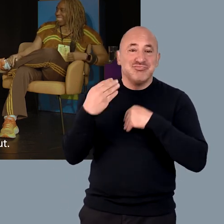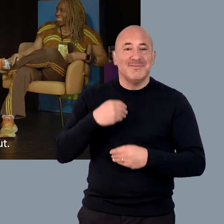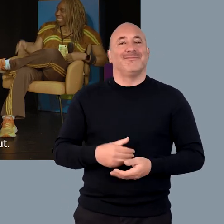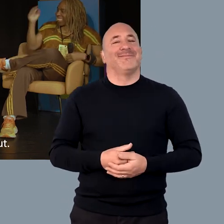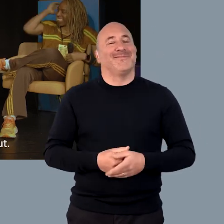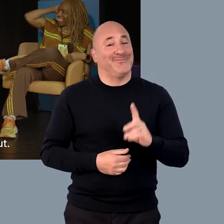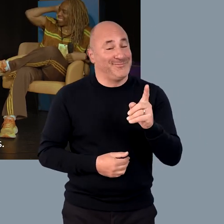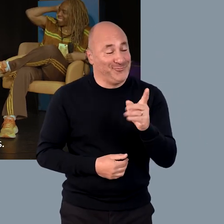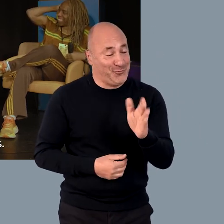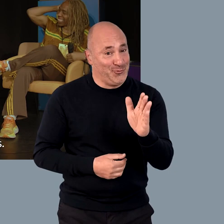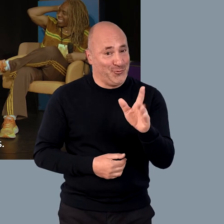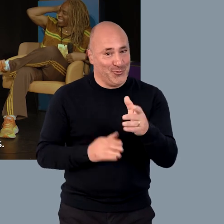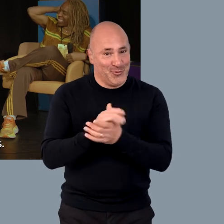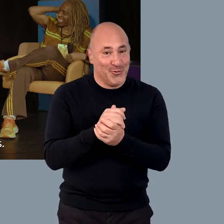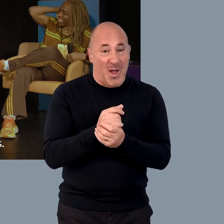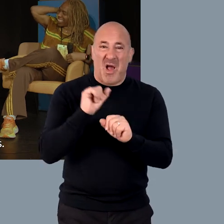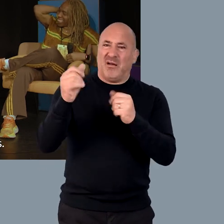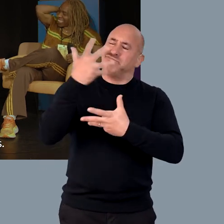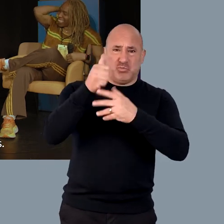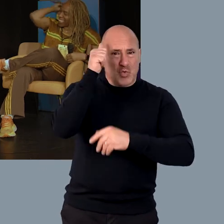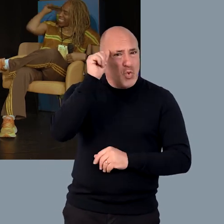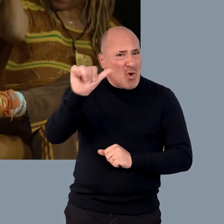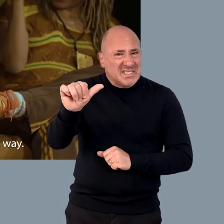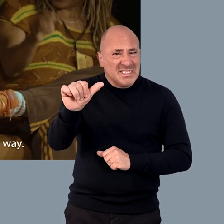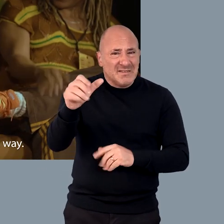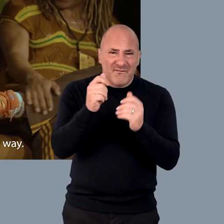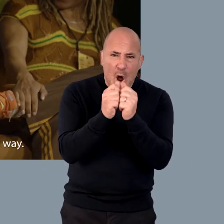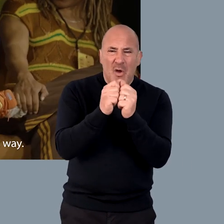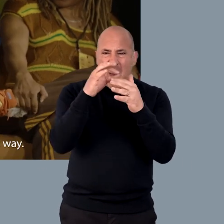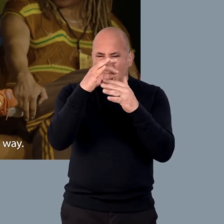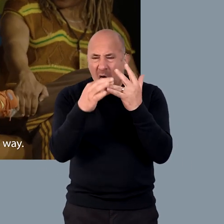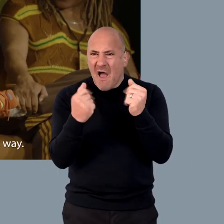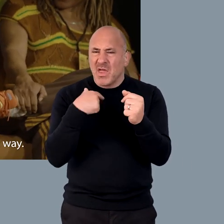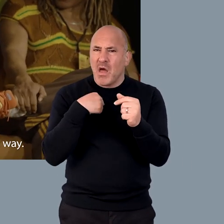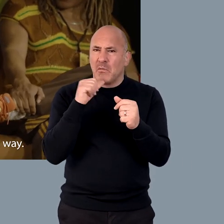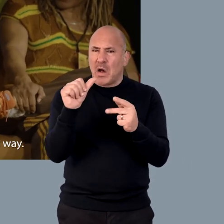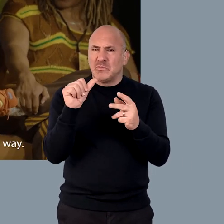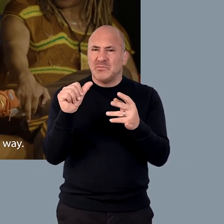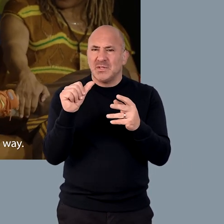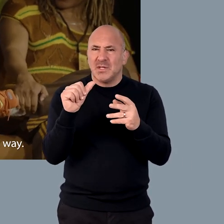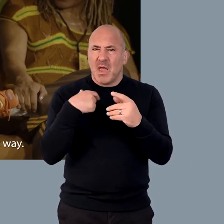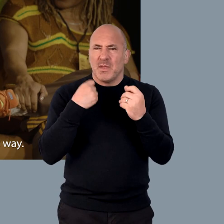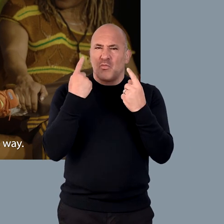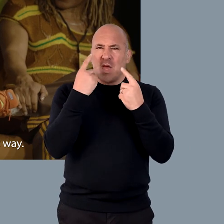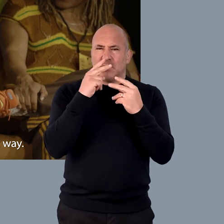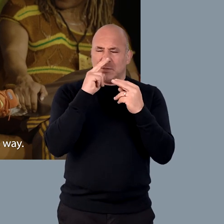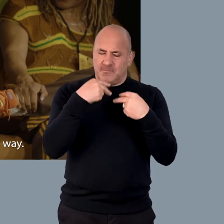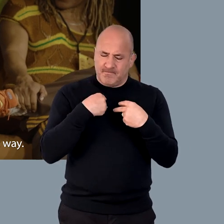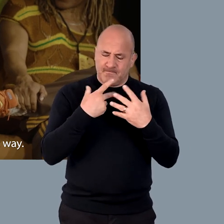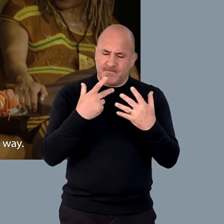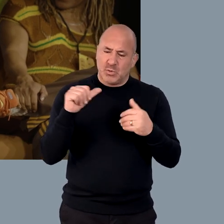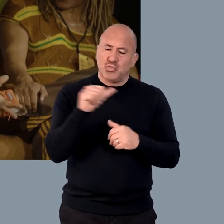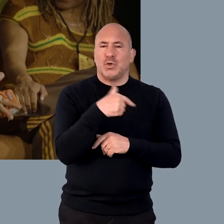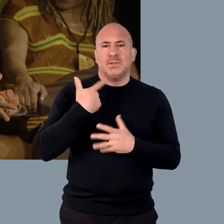Yeah, he knew what he was talking about and the value of the benefits of it, I guess But um that helped me kind of articulate why I need sometimes to make